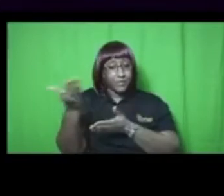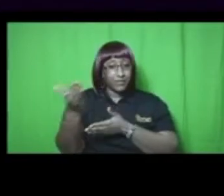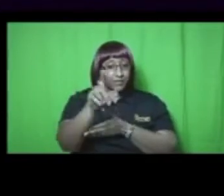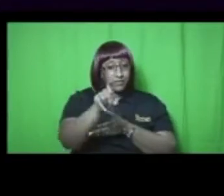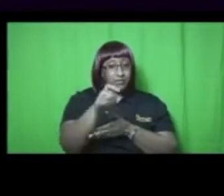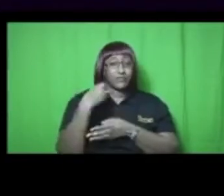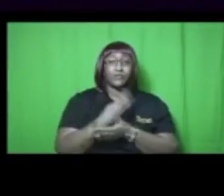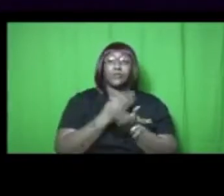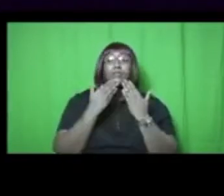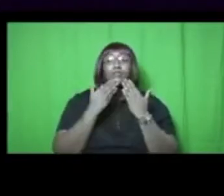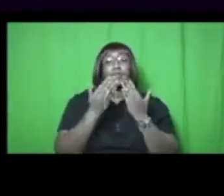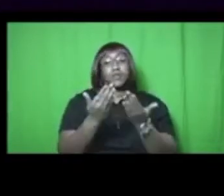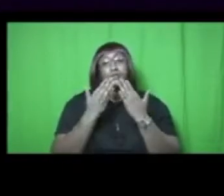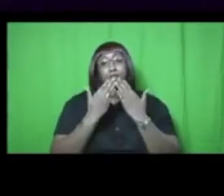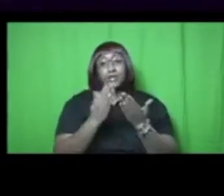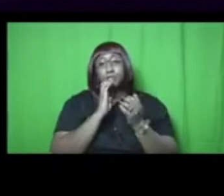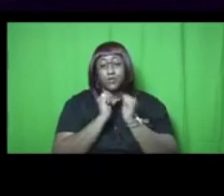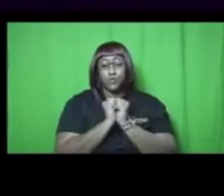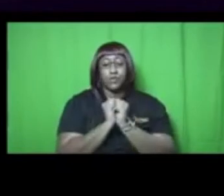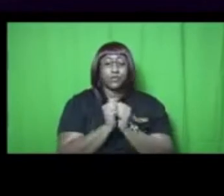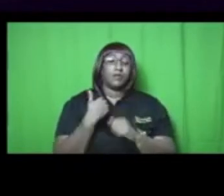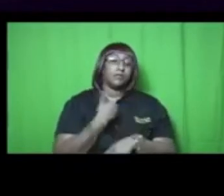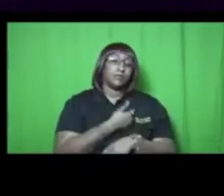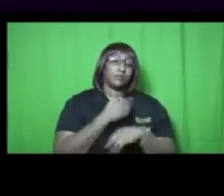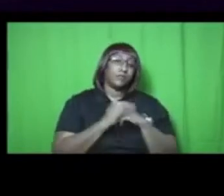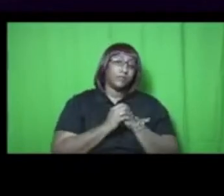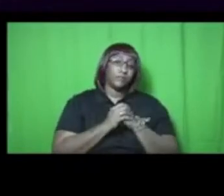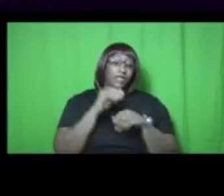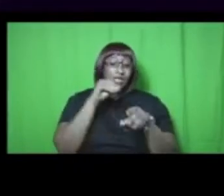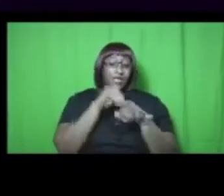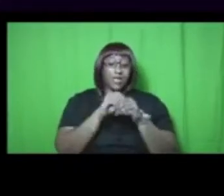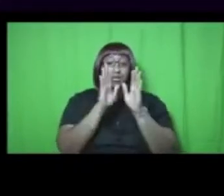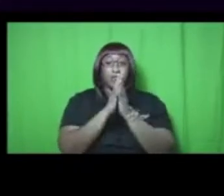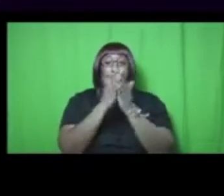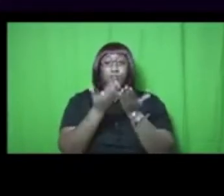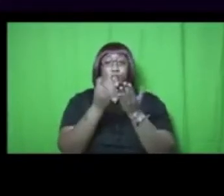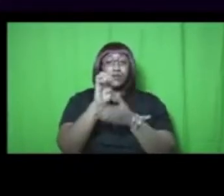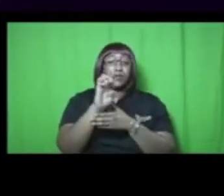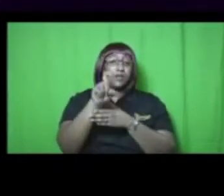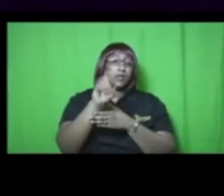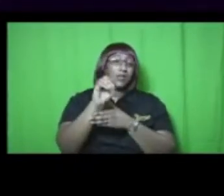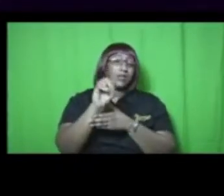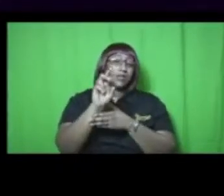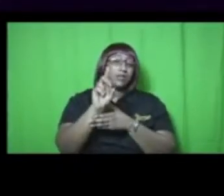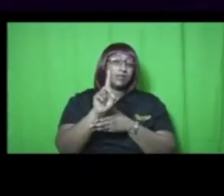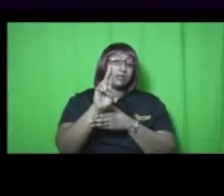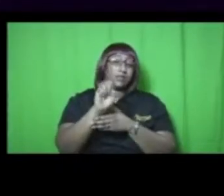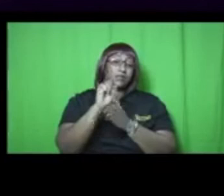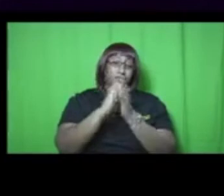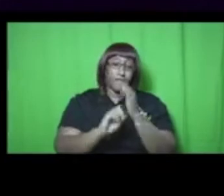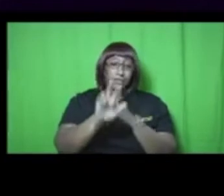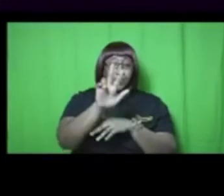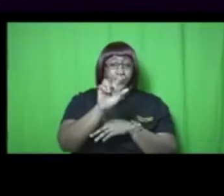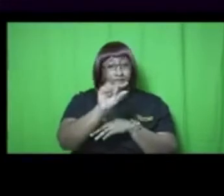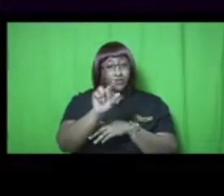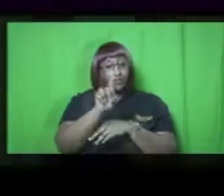So we thank you for being here with us. In the book of Exodus, chapter 3, verses 1 through